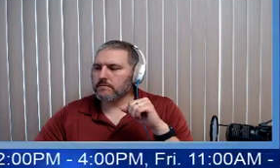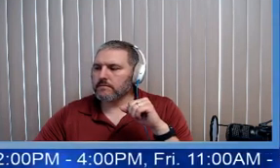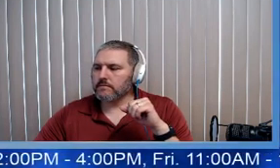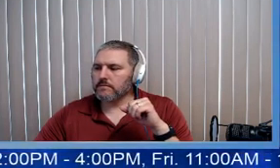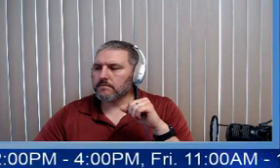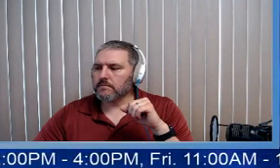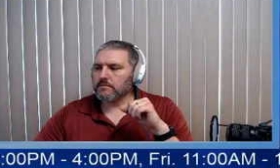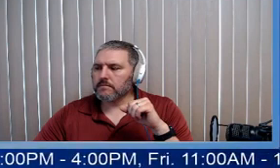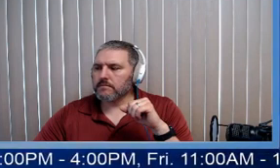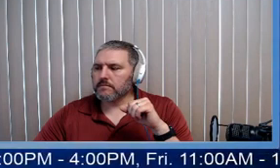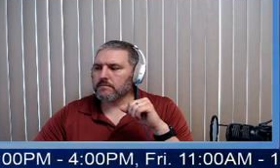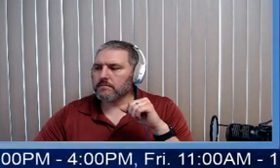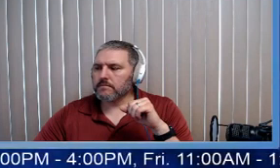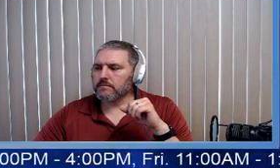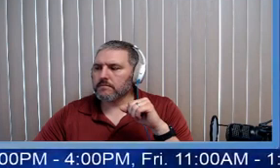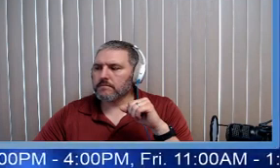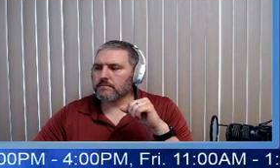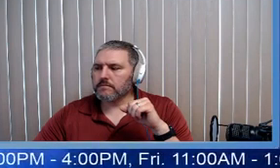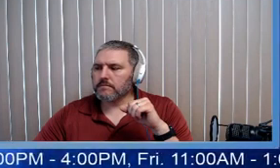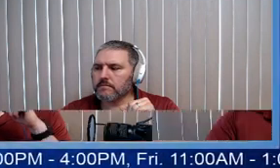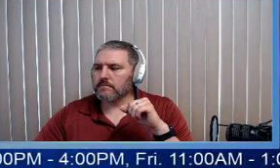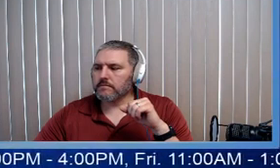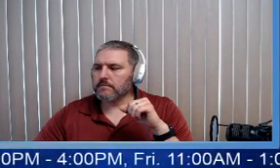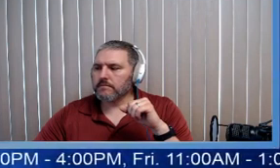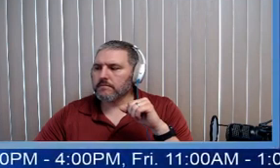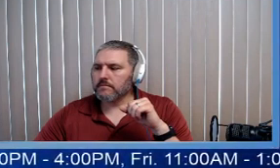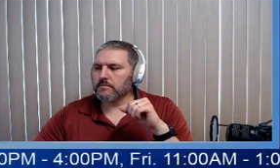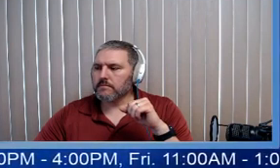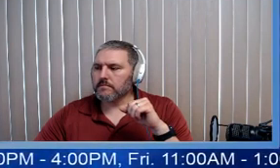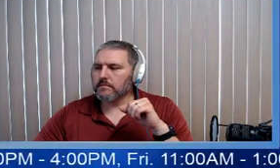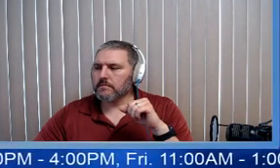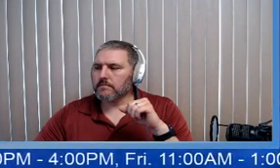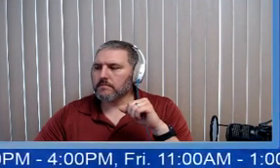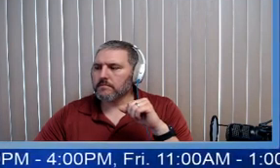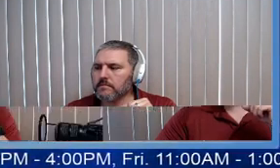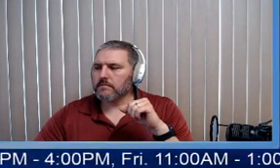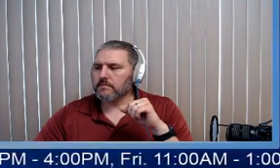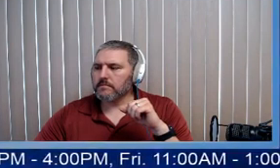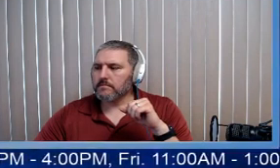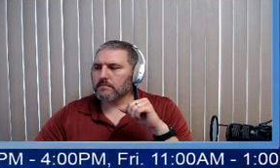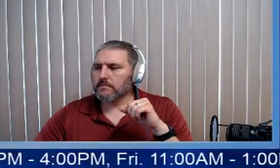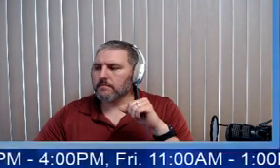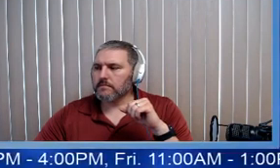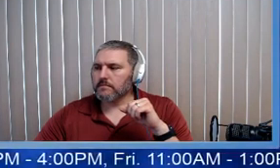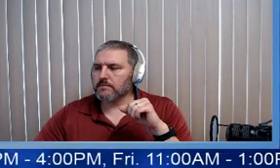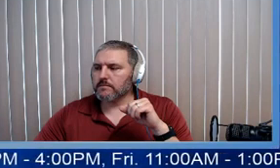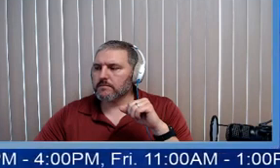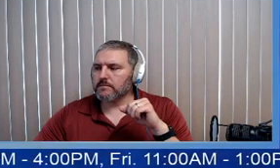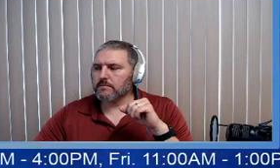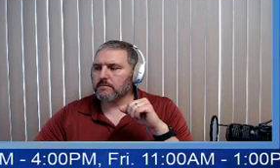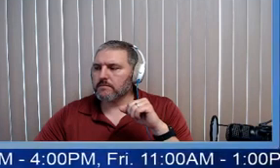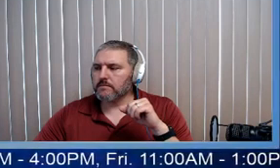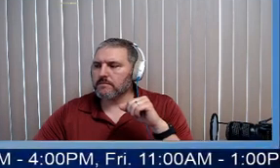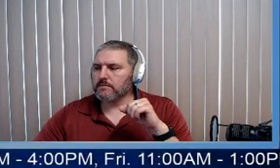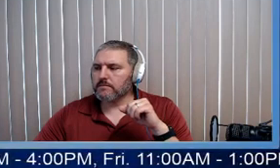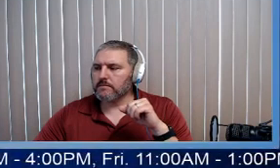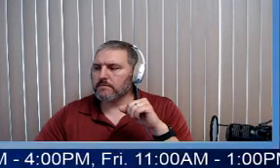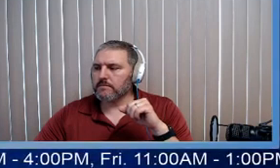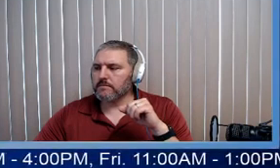in our broader community who have said they want to make sure that even though we're